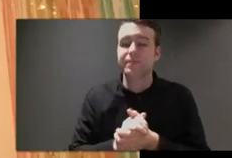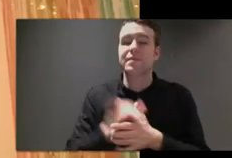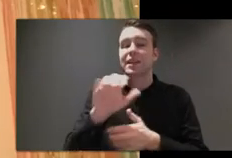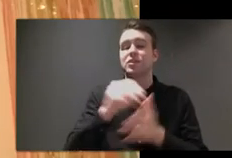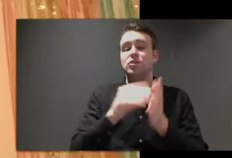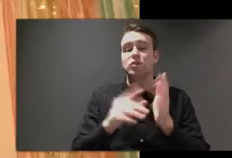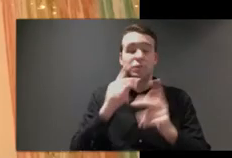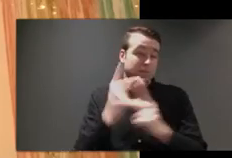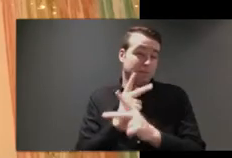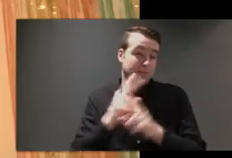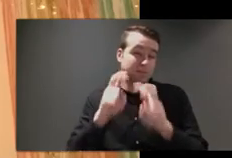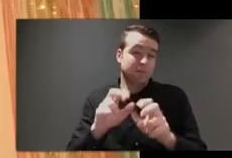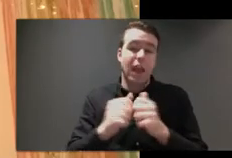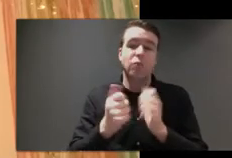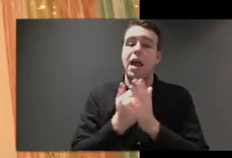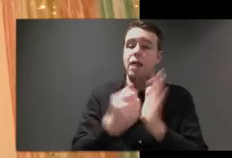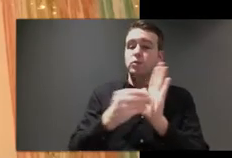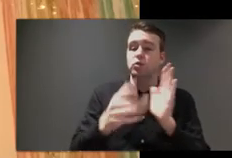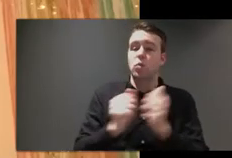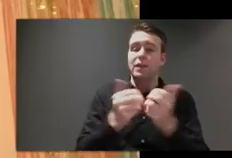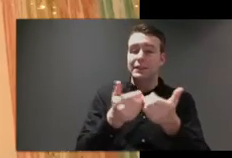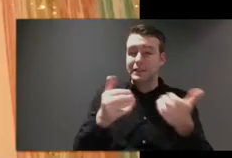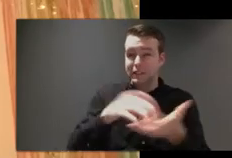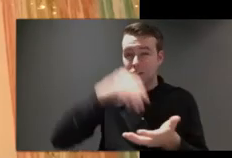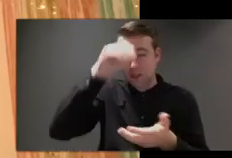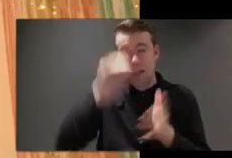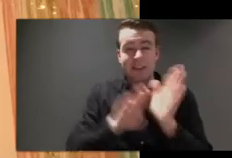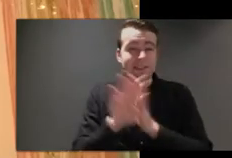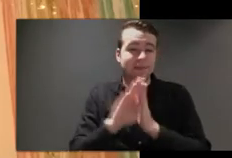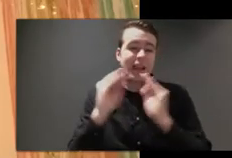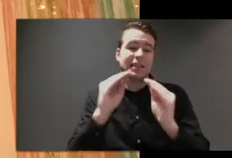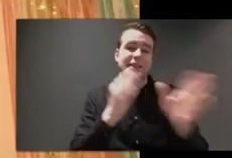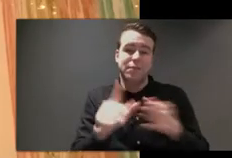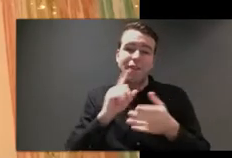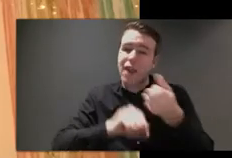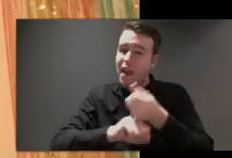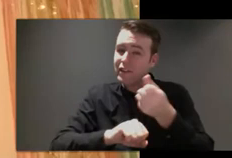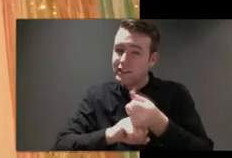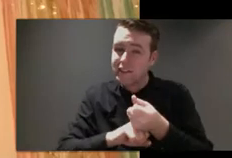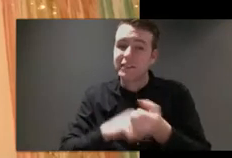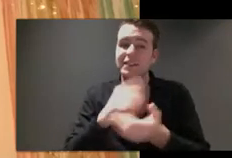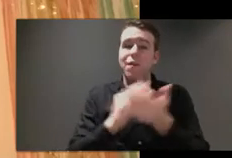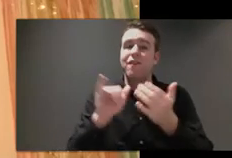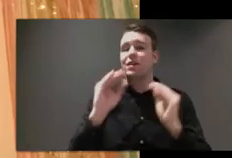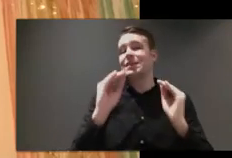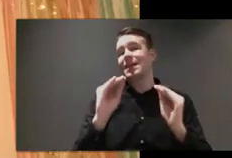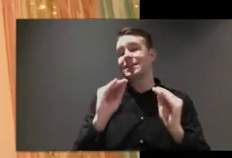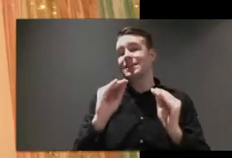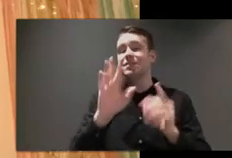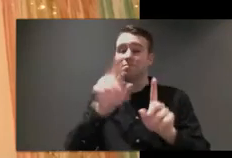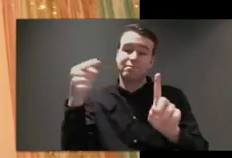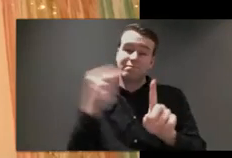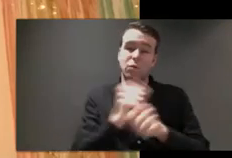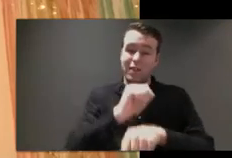students brainstorm ways to help students through distance learning and develop lesson plans for advocacy. Some of these lessons have centered around